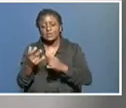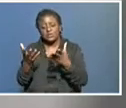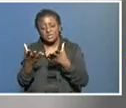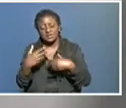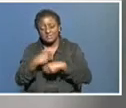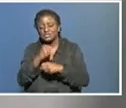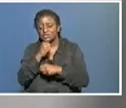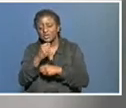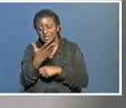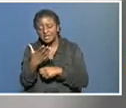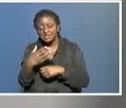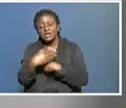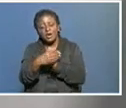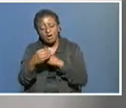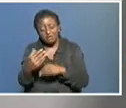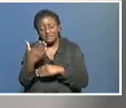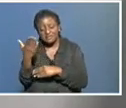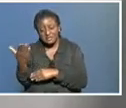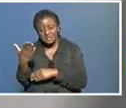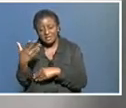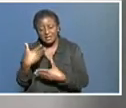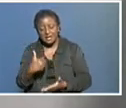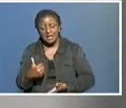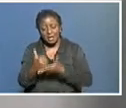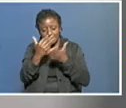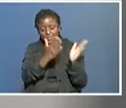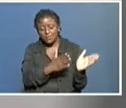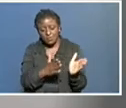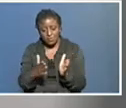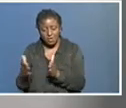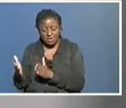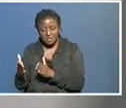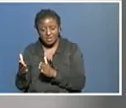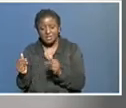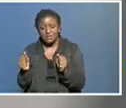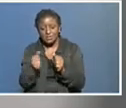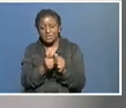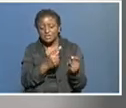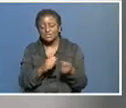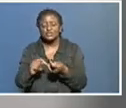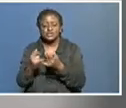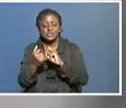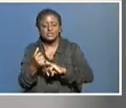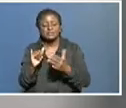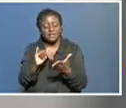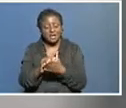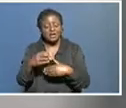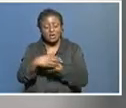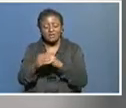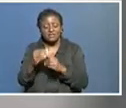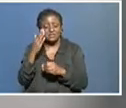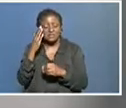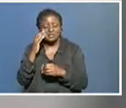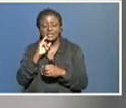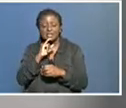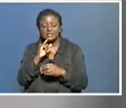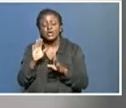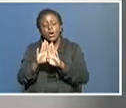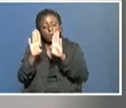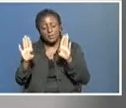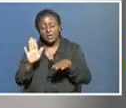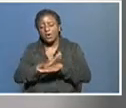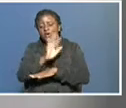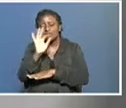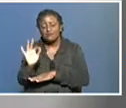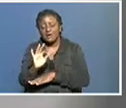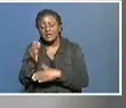to help and coordinate with tourists being on the ground, to be able to assist and so forth. And so that office is indeed being open on Friday ahead